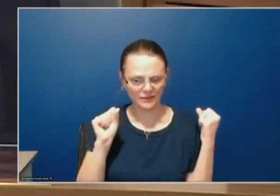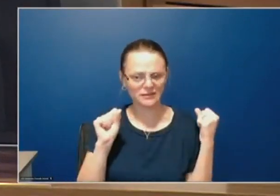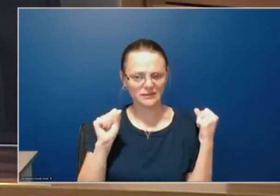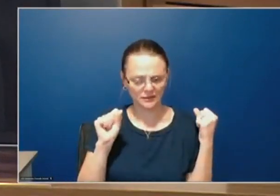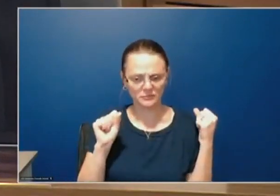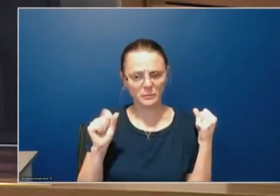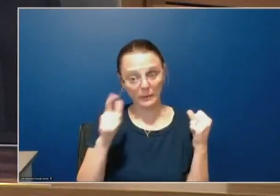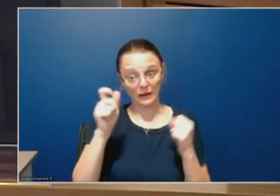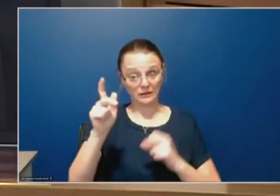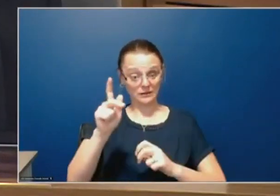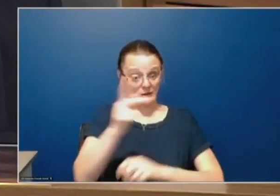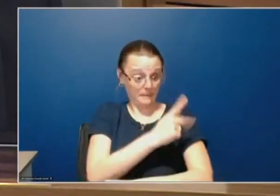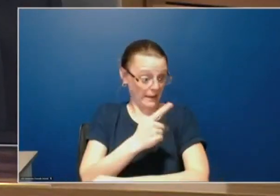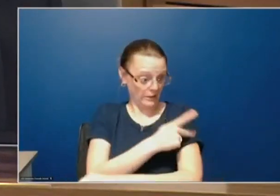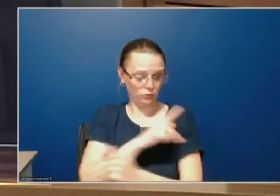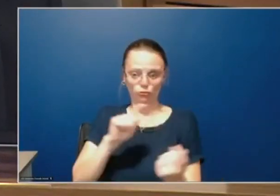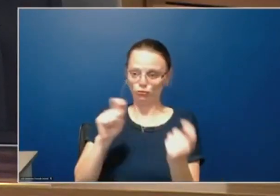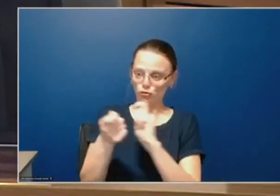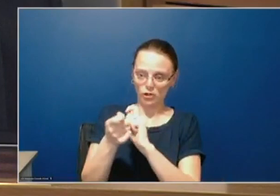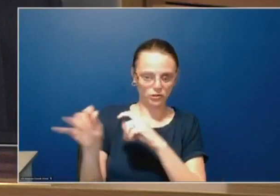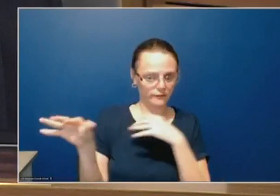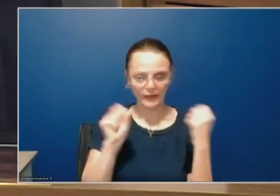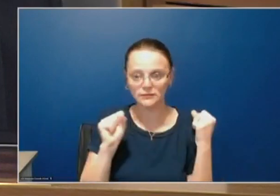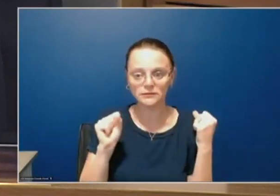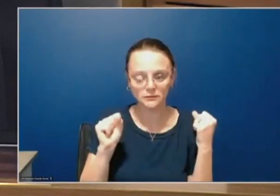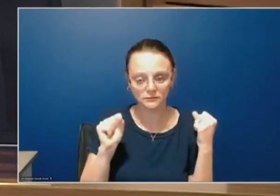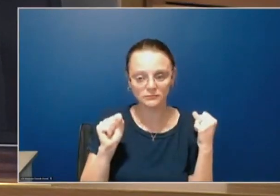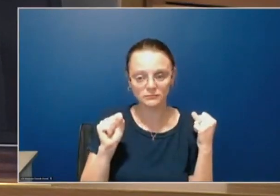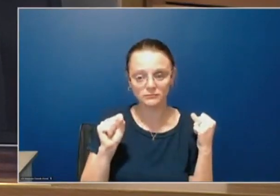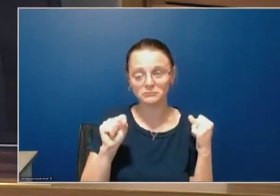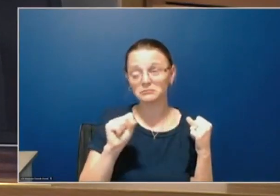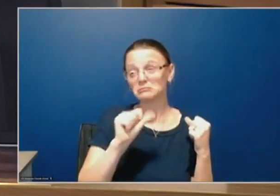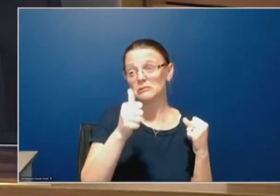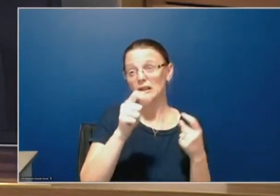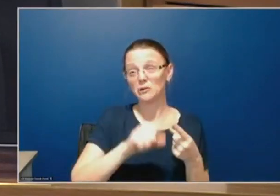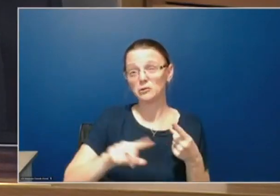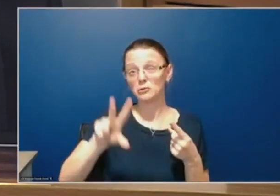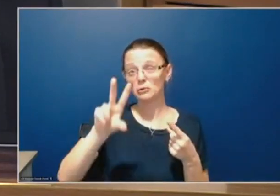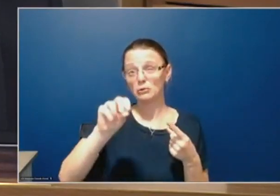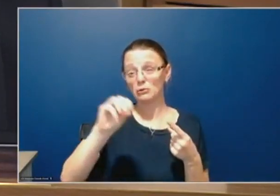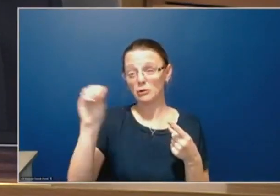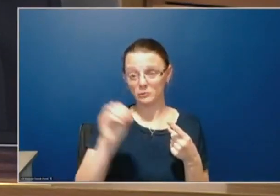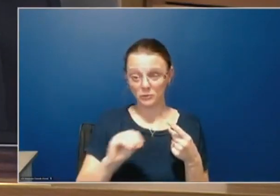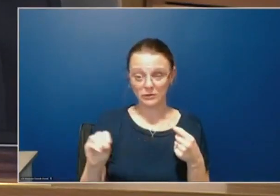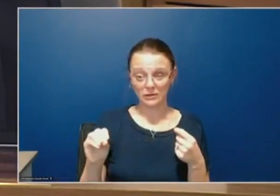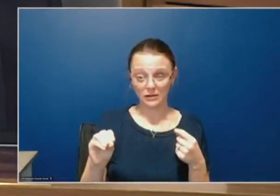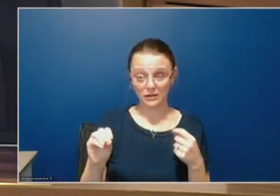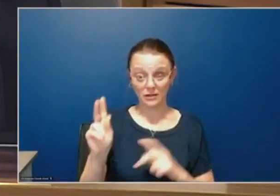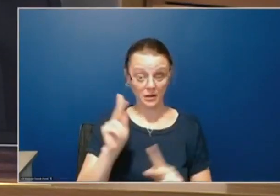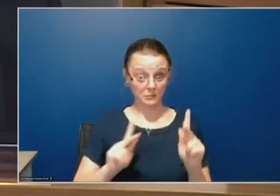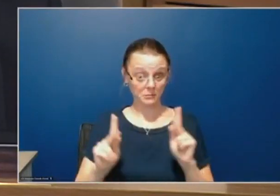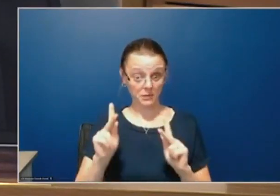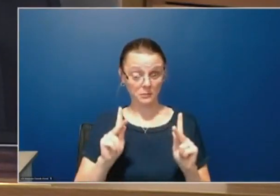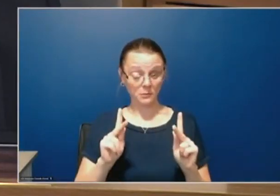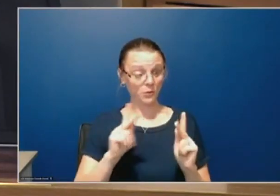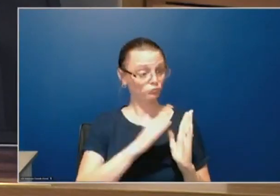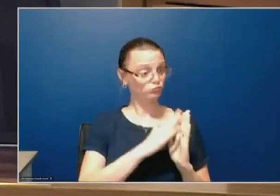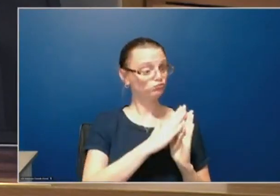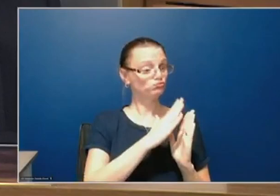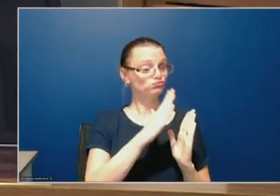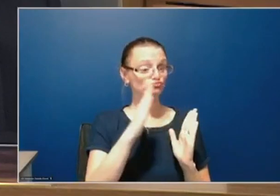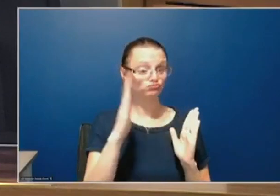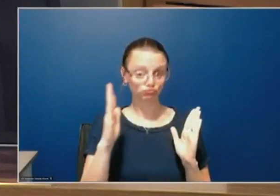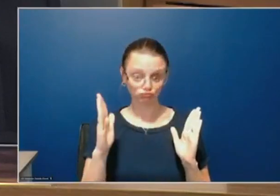changing rapidly. We have probably 10 to 30% of people over a period of time